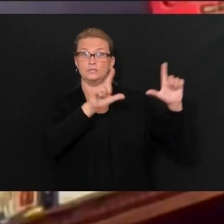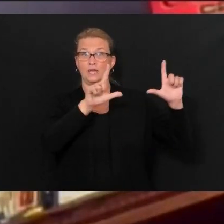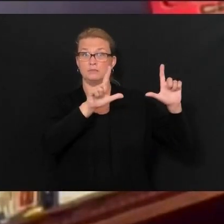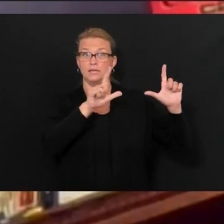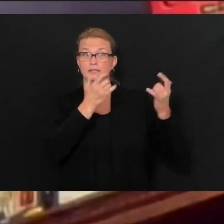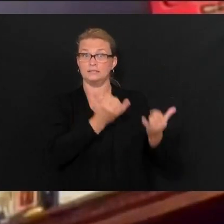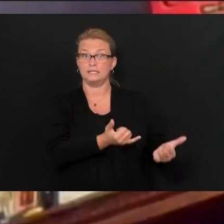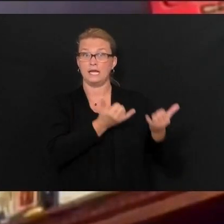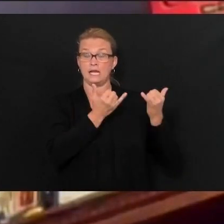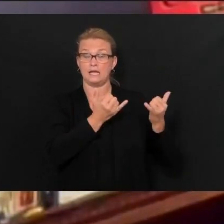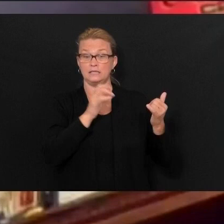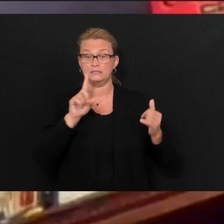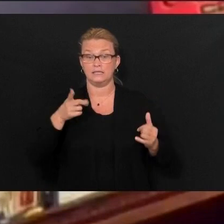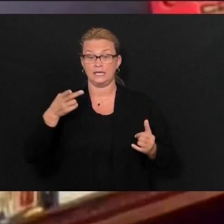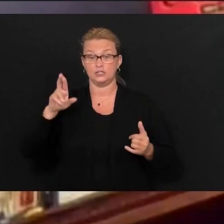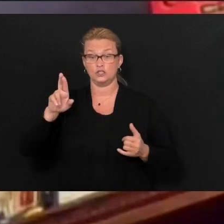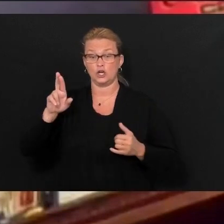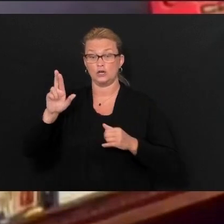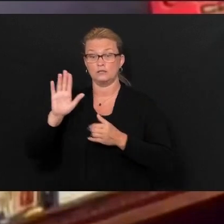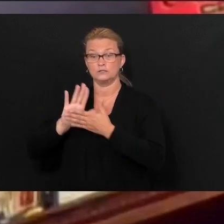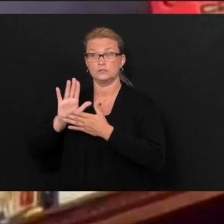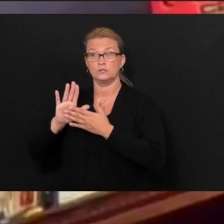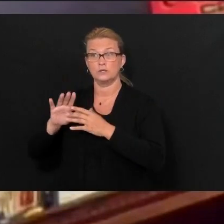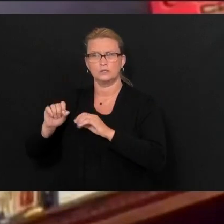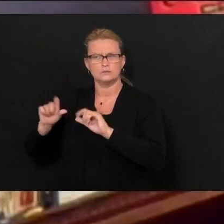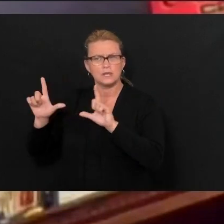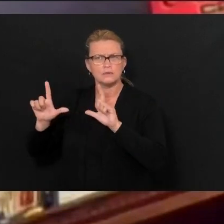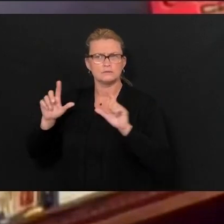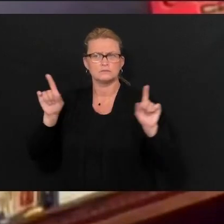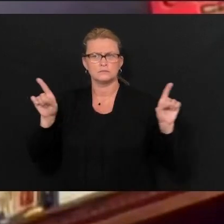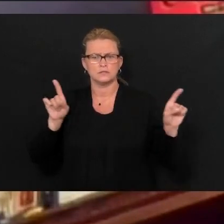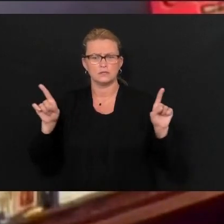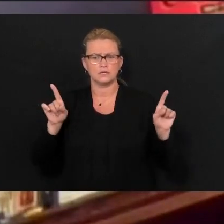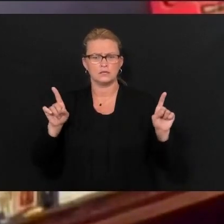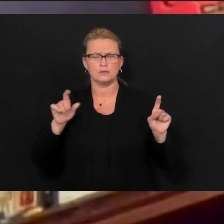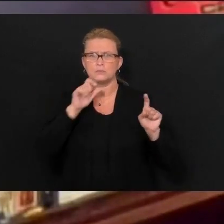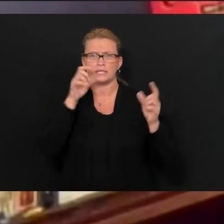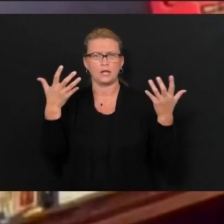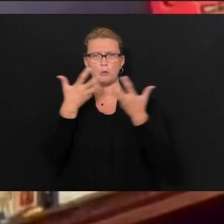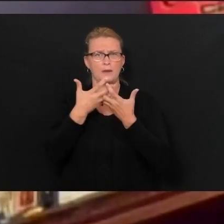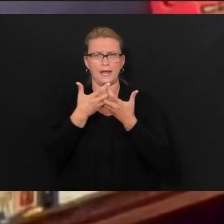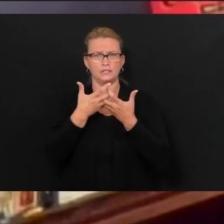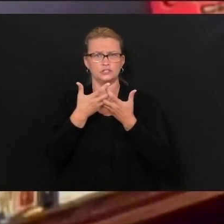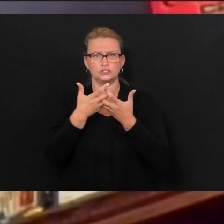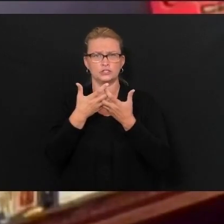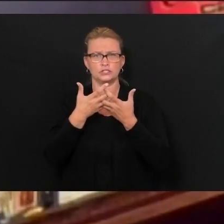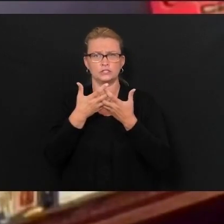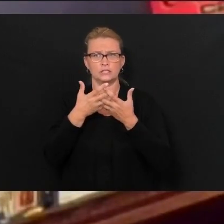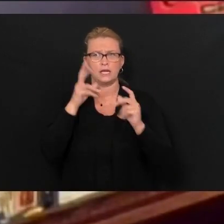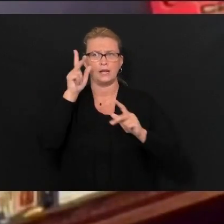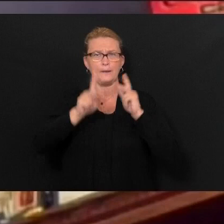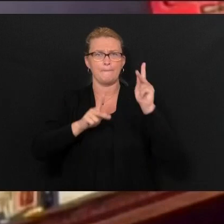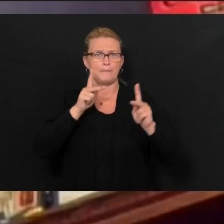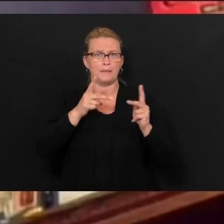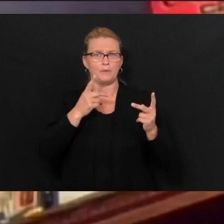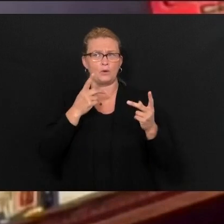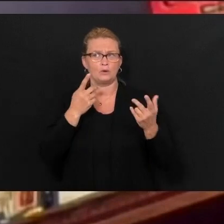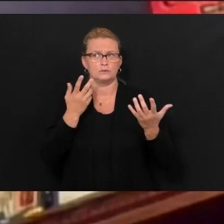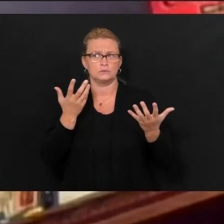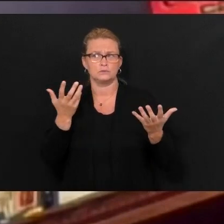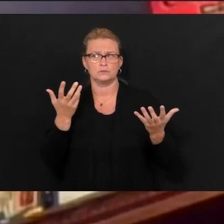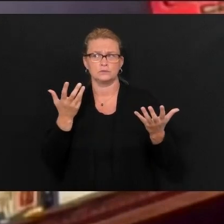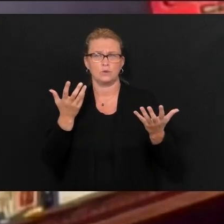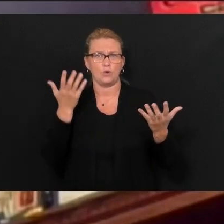the DHHR map was updated today. I believe it's updated daily, but they don't match. And so people say, oh, what's going on with that?